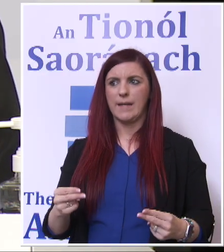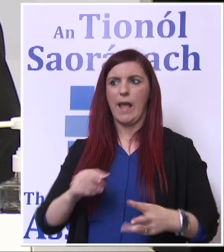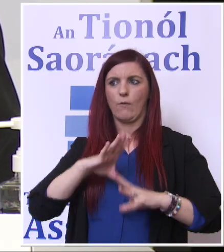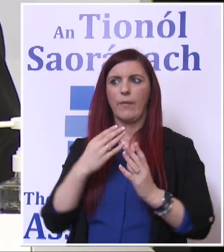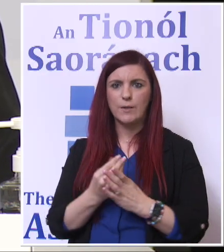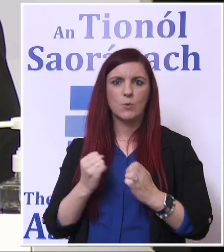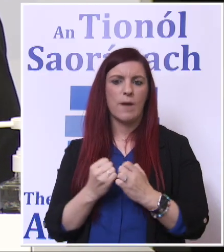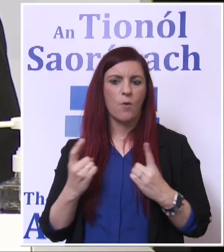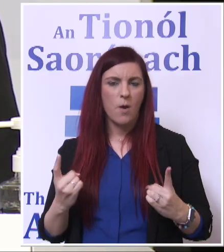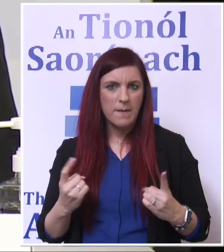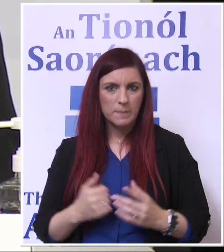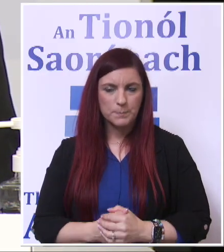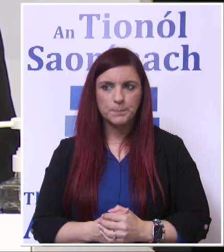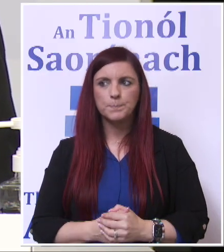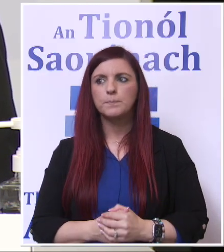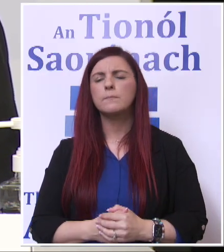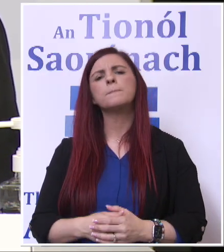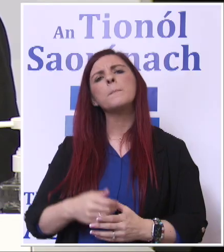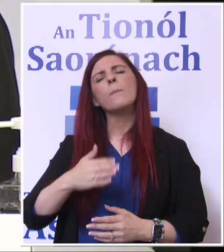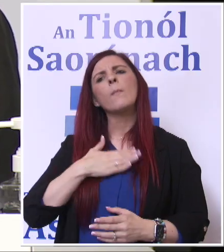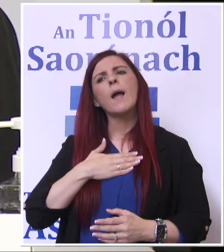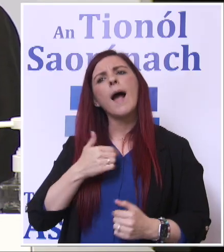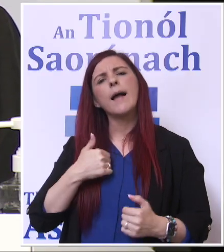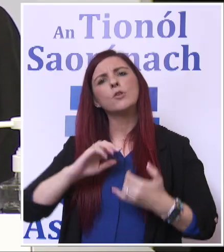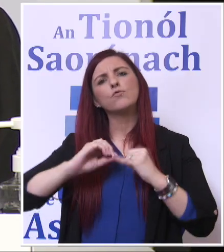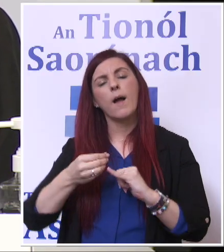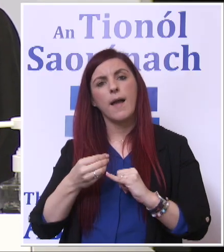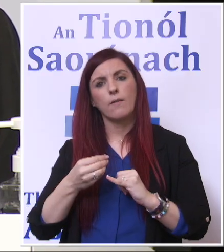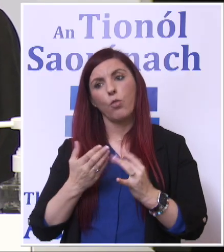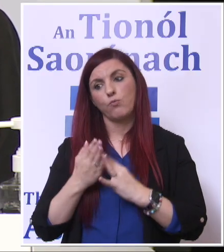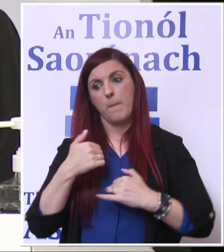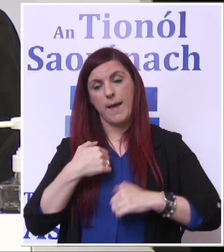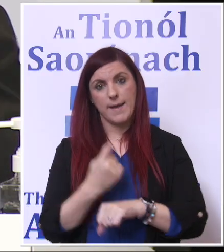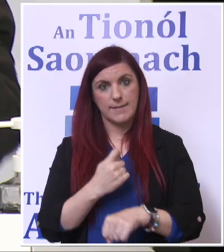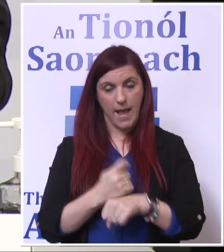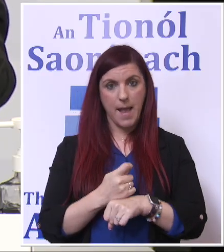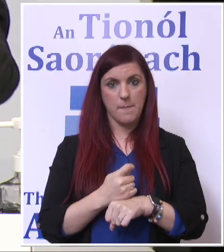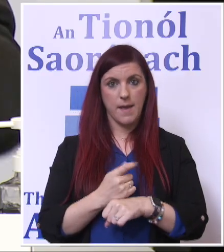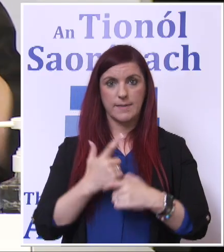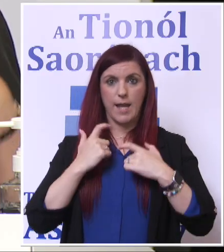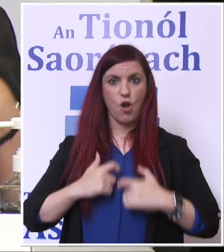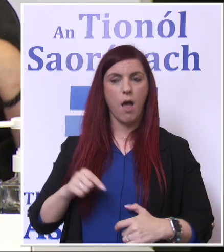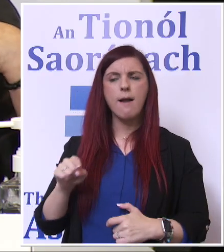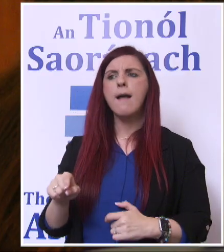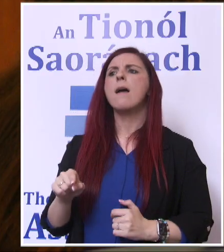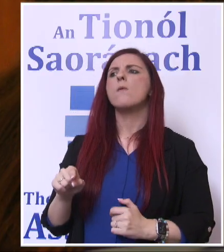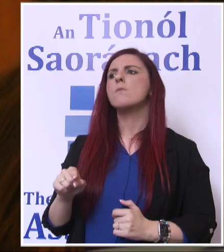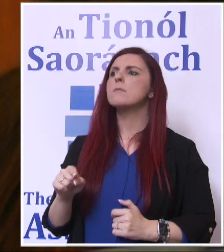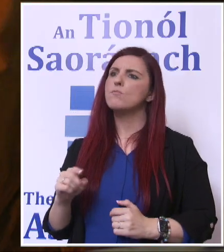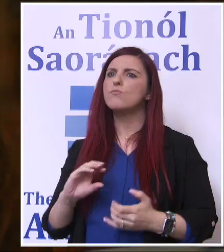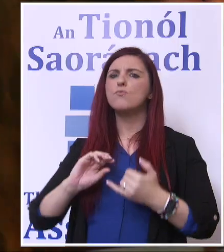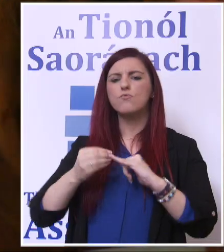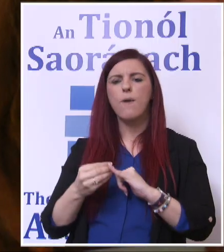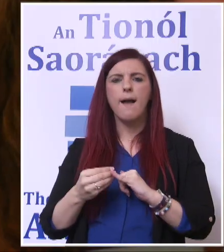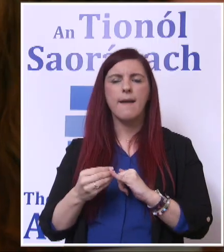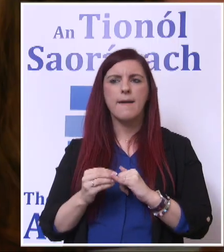people. What I really tried to do during my term as Cathaoirleach was to try and maybe bring the